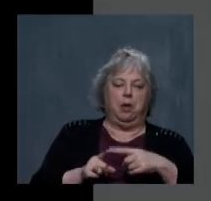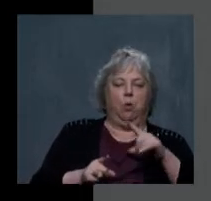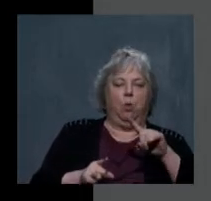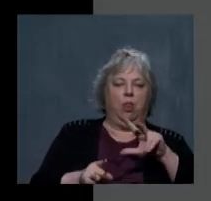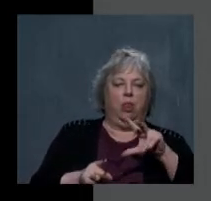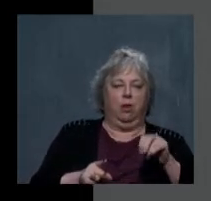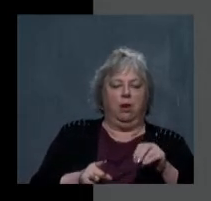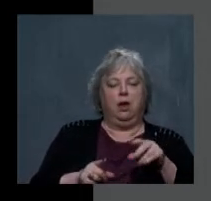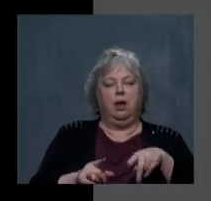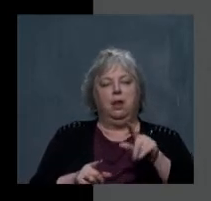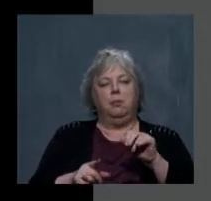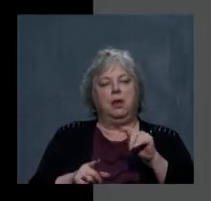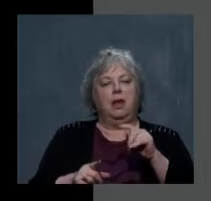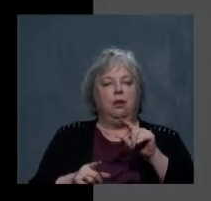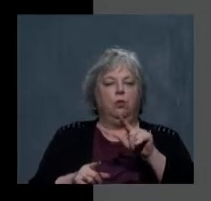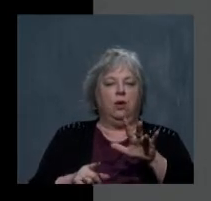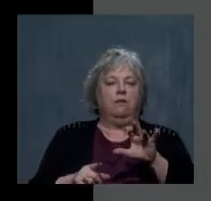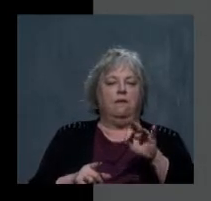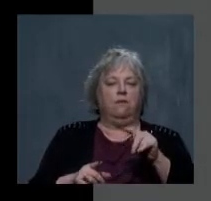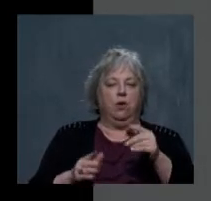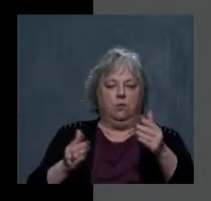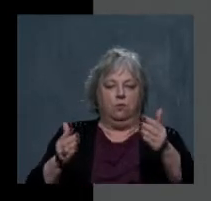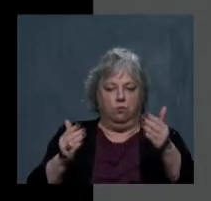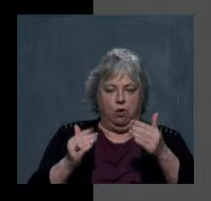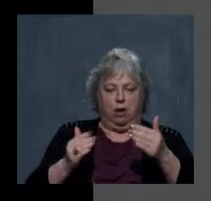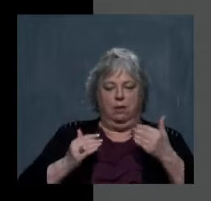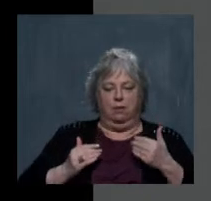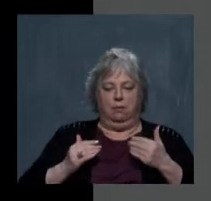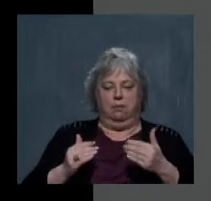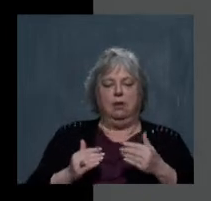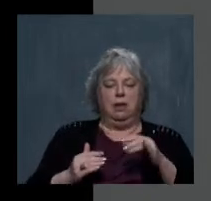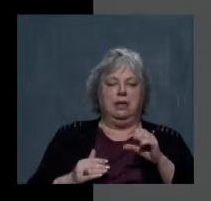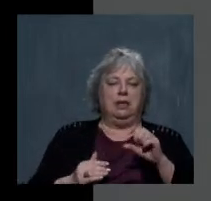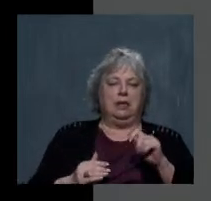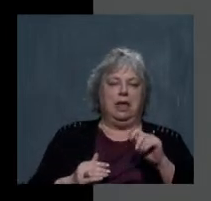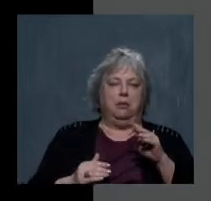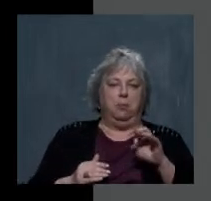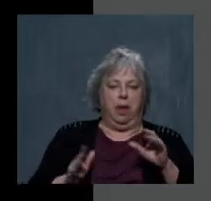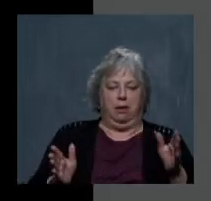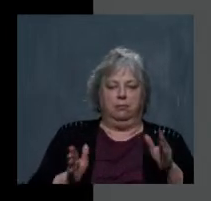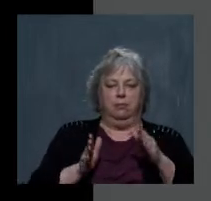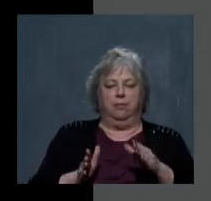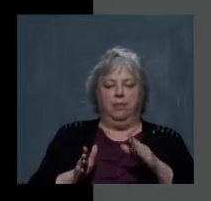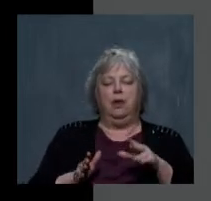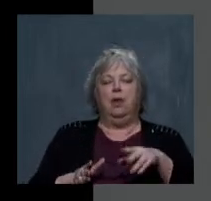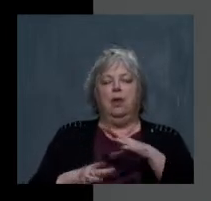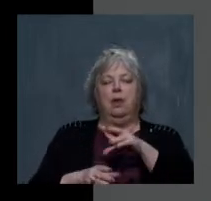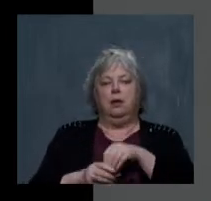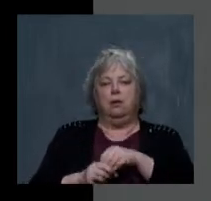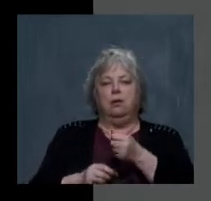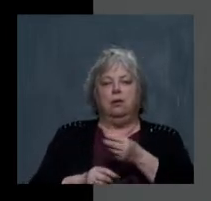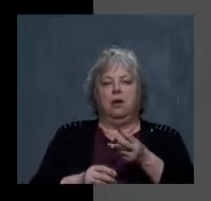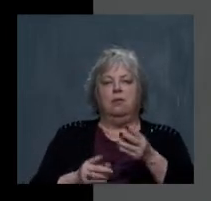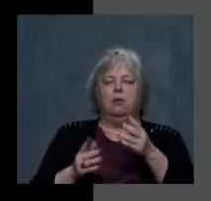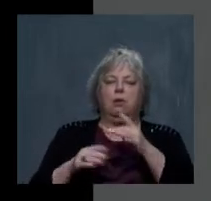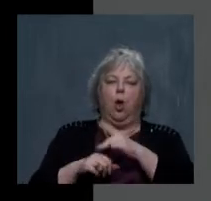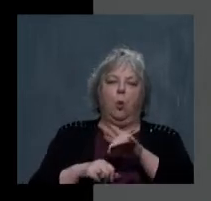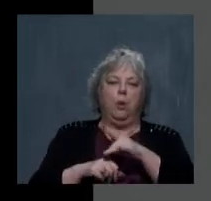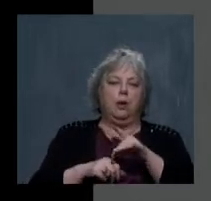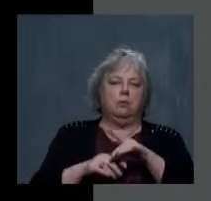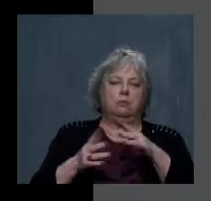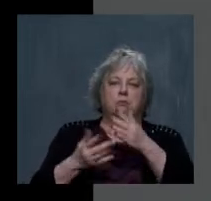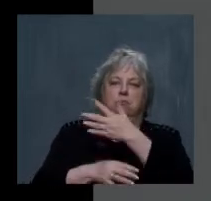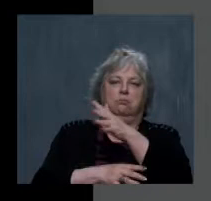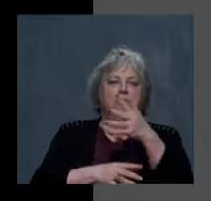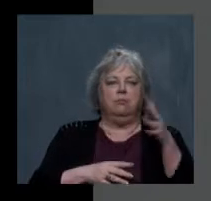plat indicates 25-foot front and rear building setbacks and standard side yard setbacks. The plat includes several tracts of open space. The